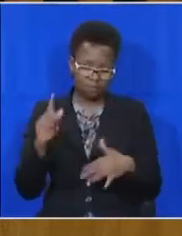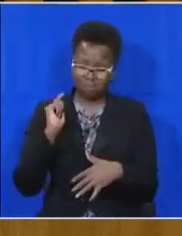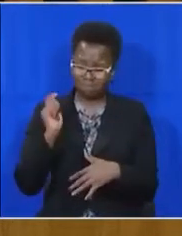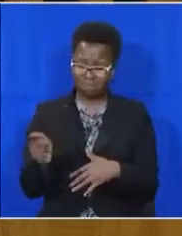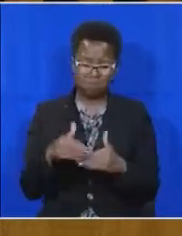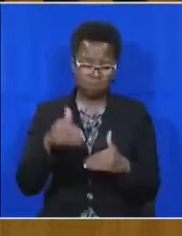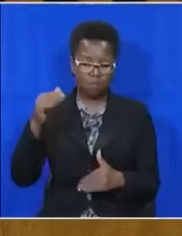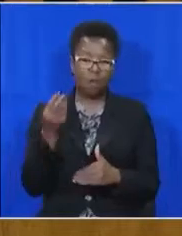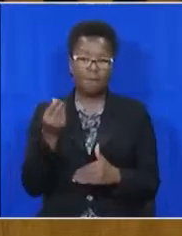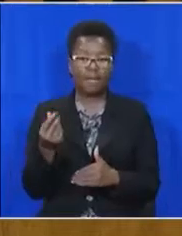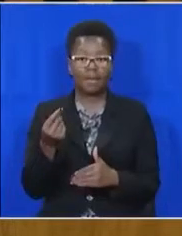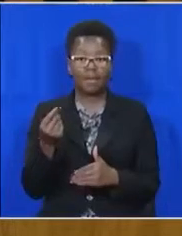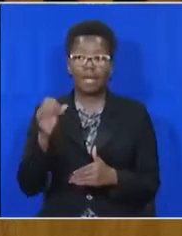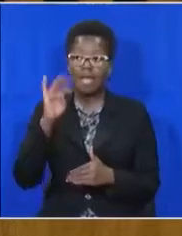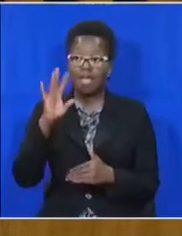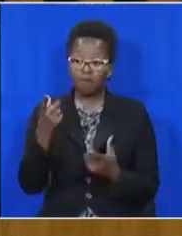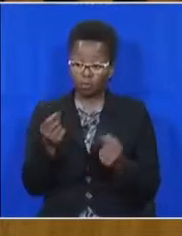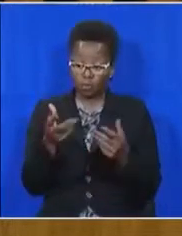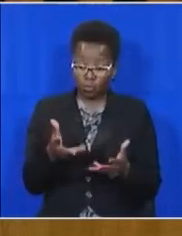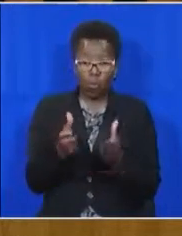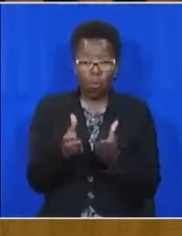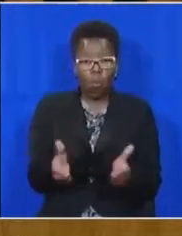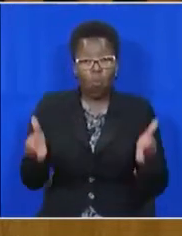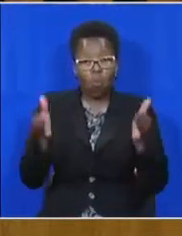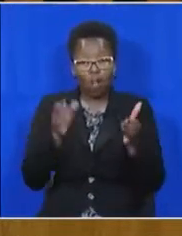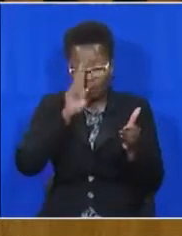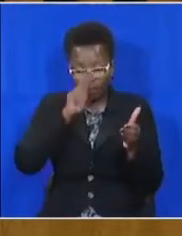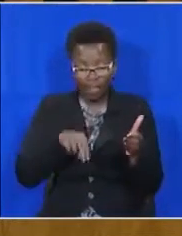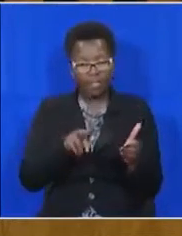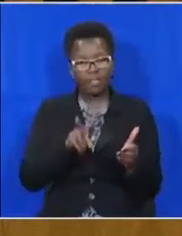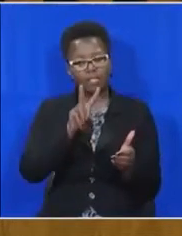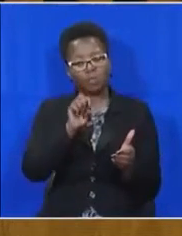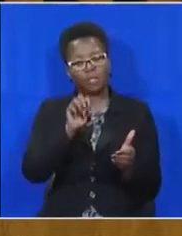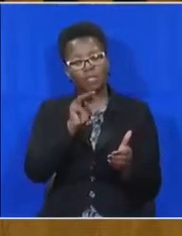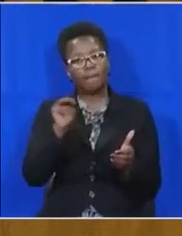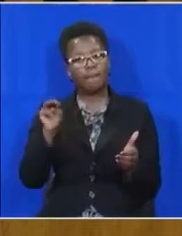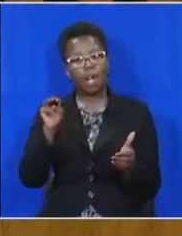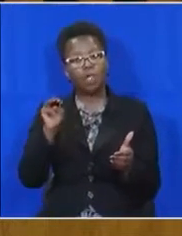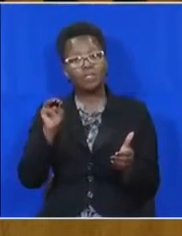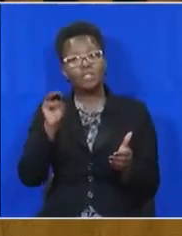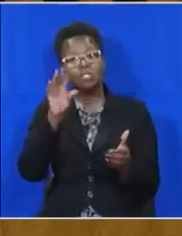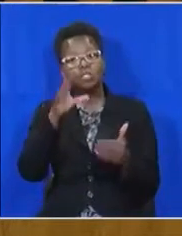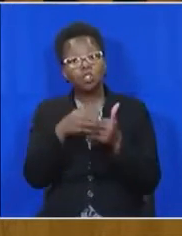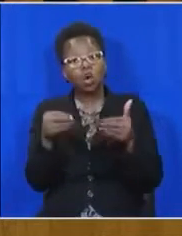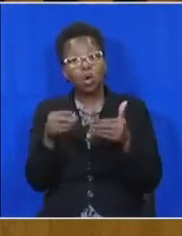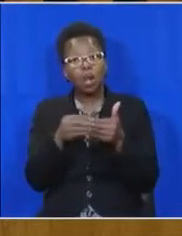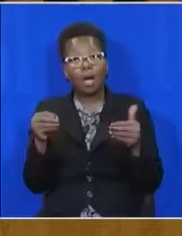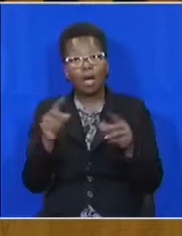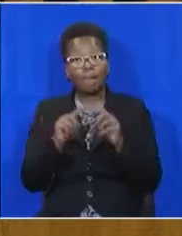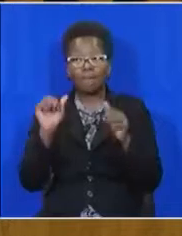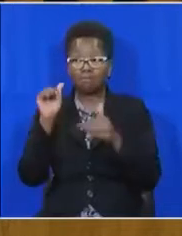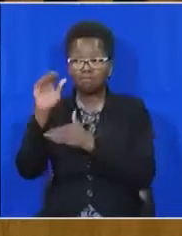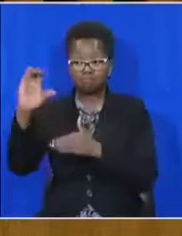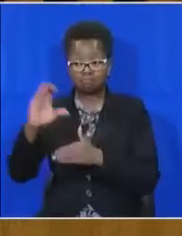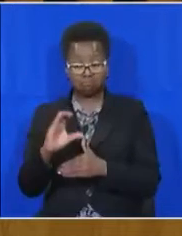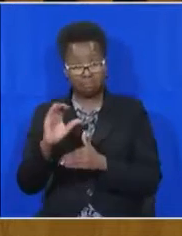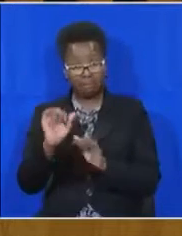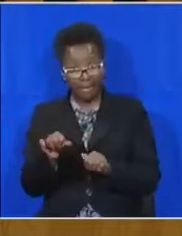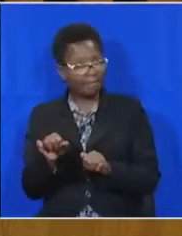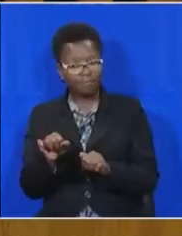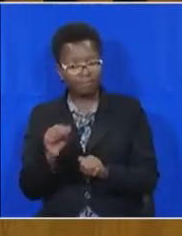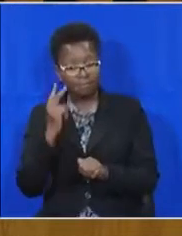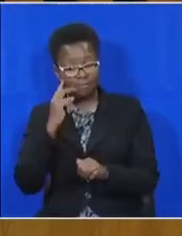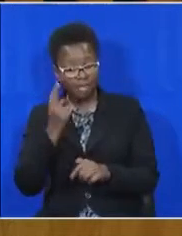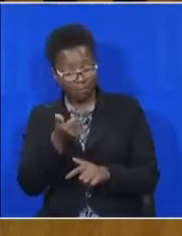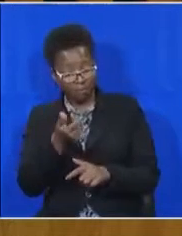$20 million US. Energy companies won't invest and develop our resources unless they can be sure it is worth their while. Then